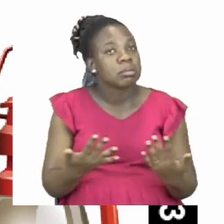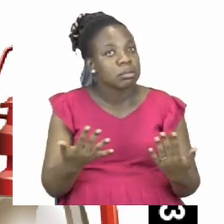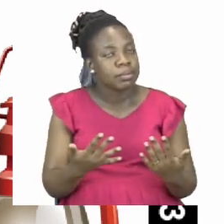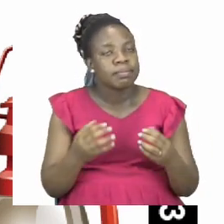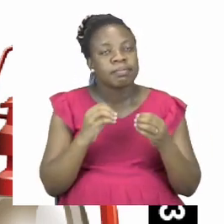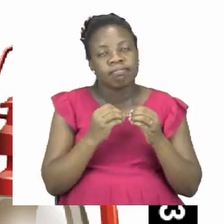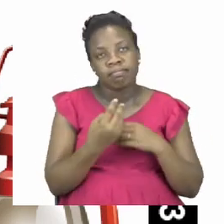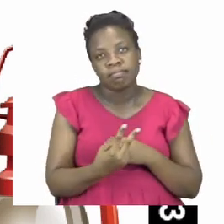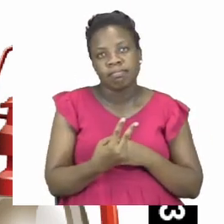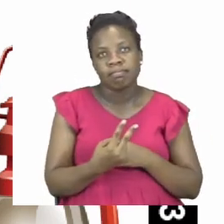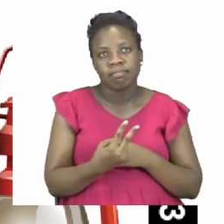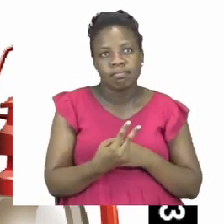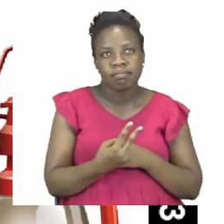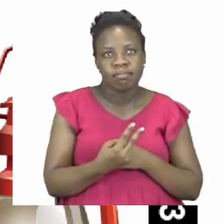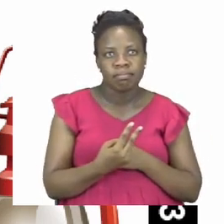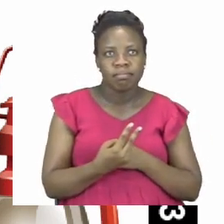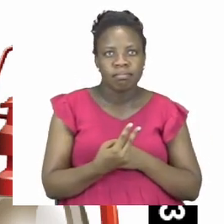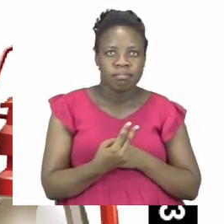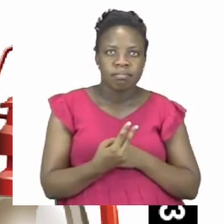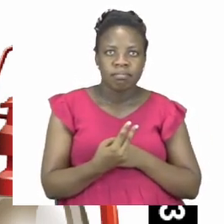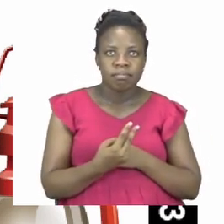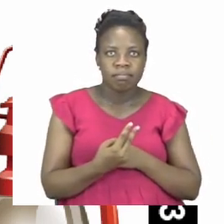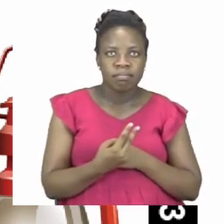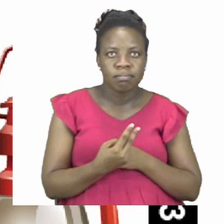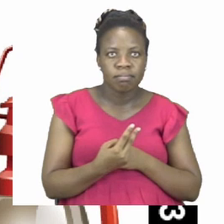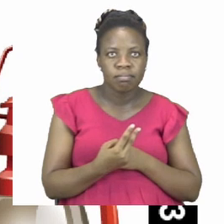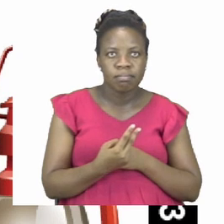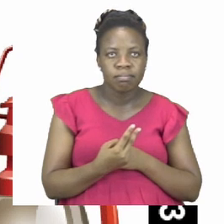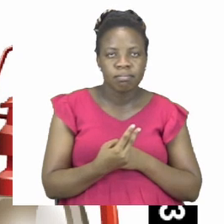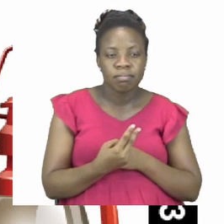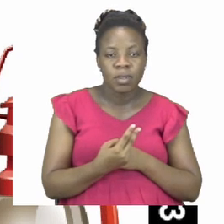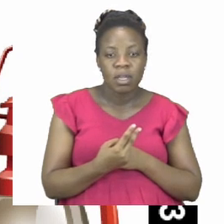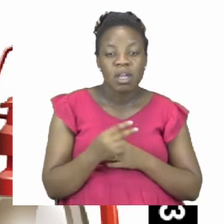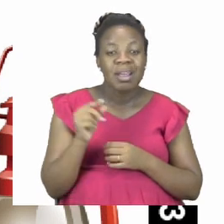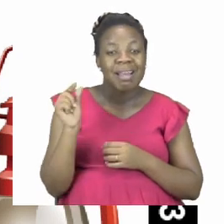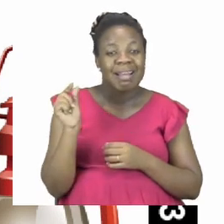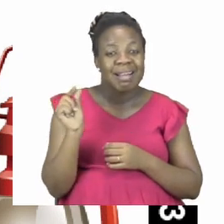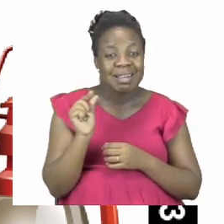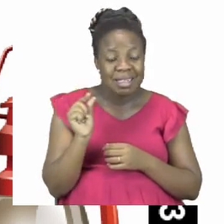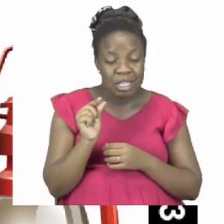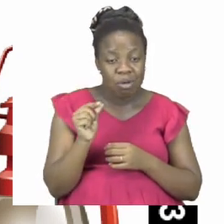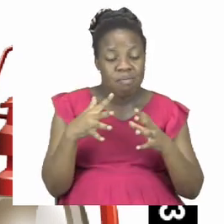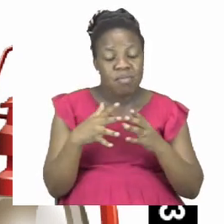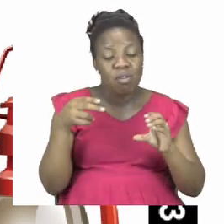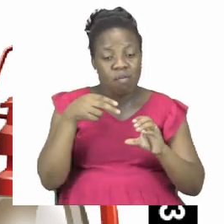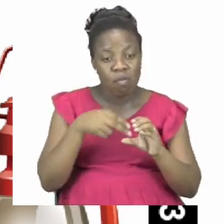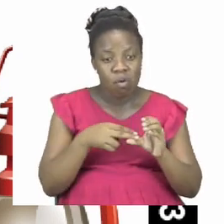Number 2 says, why can we not see or feel Little Big Fuel?